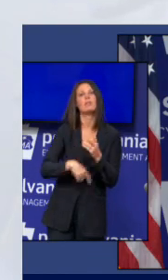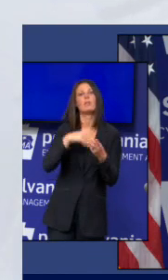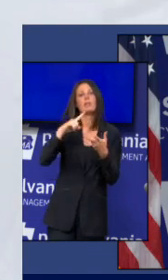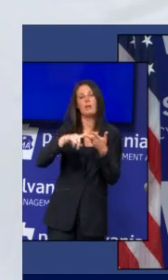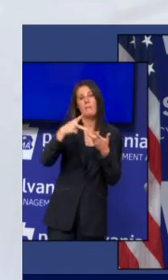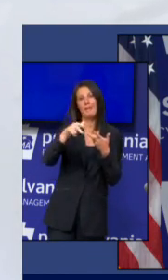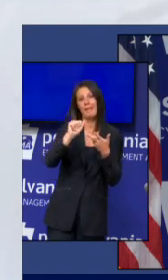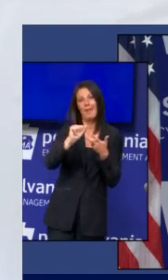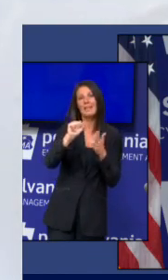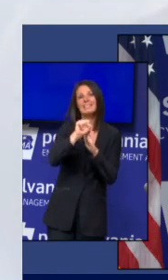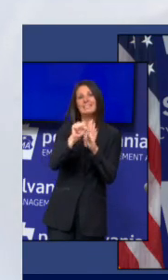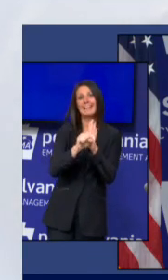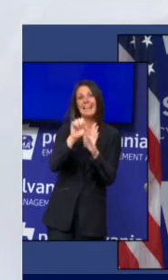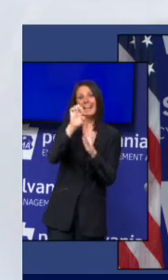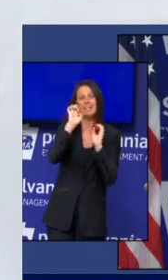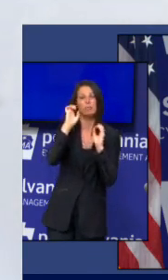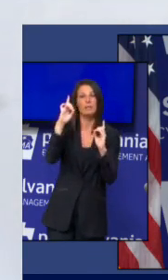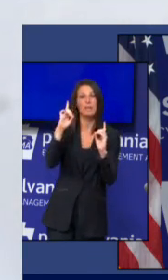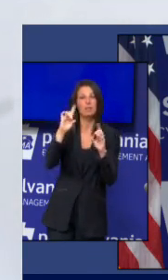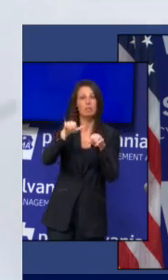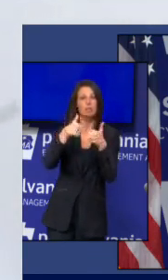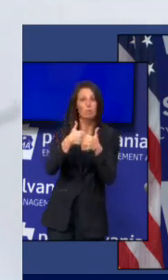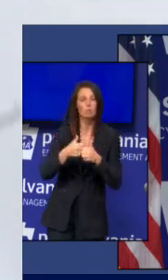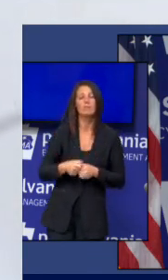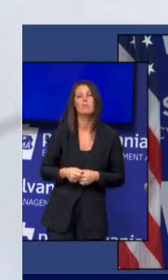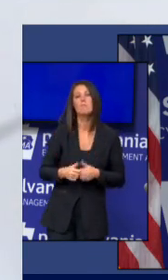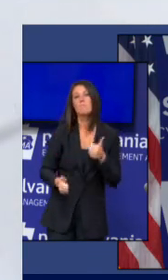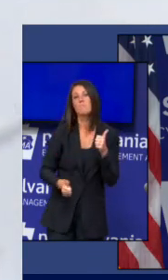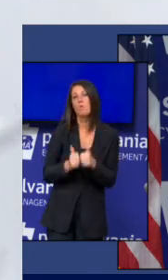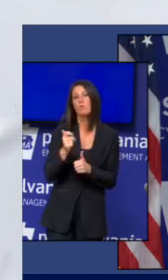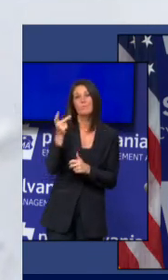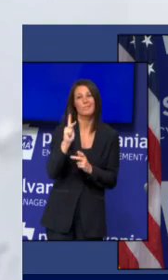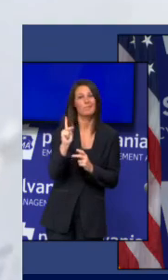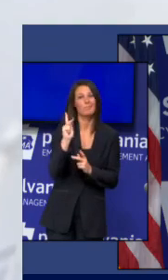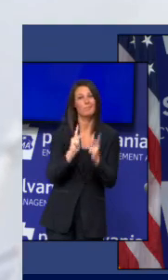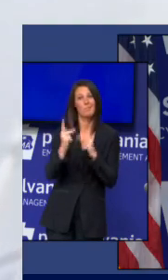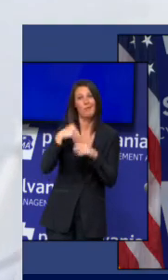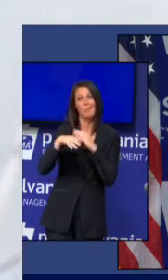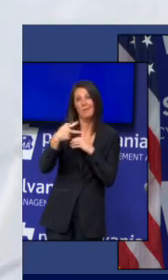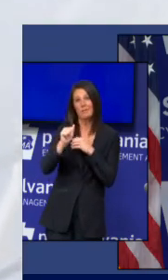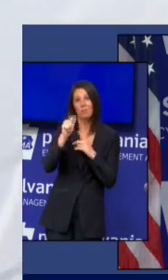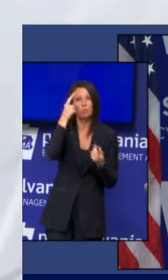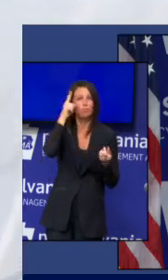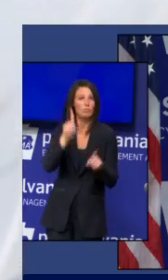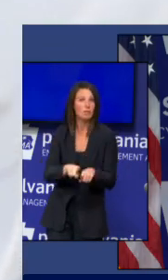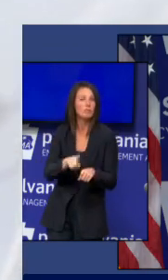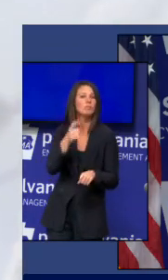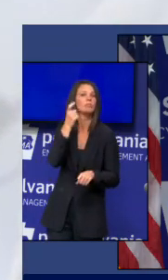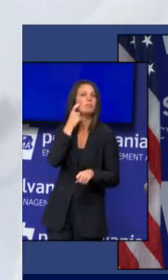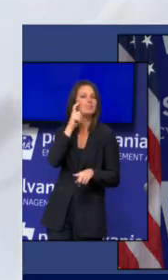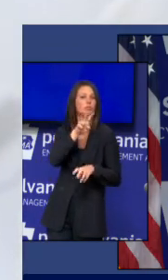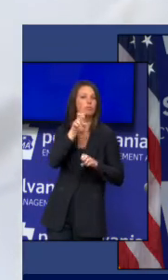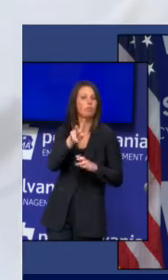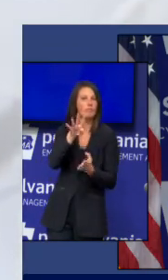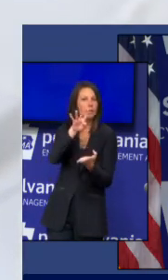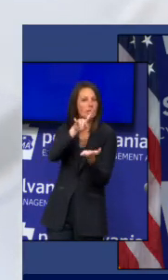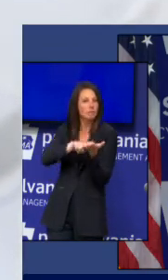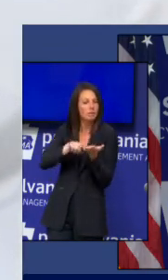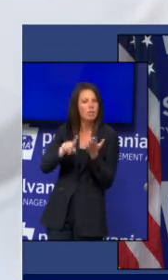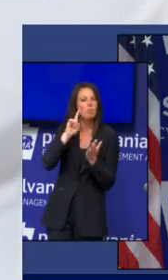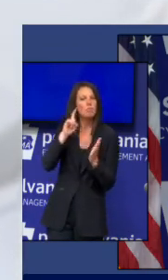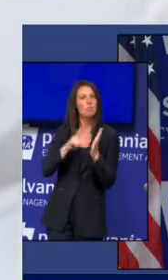State Education Association. The majority of Pennsylvanians agree with this. Recent polling has shown that Americans